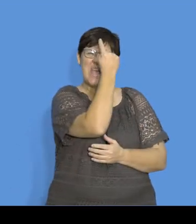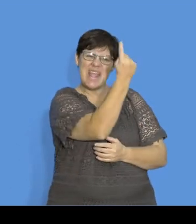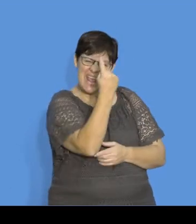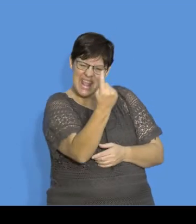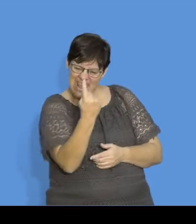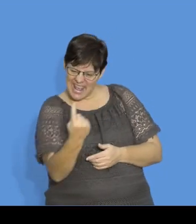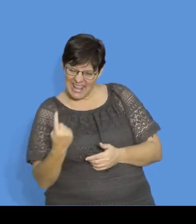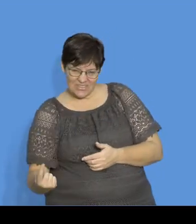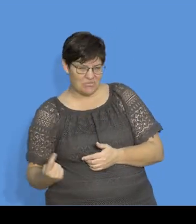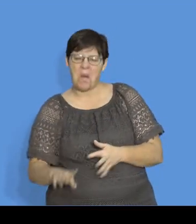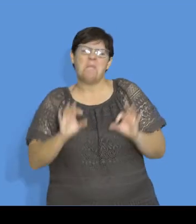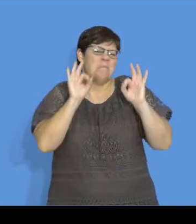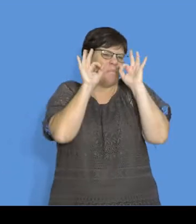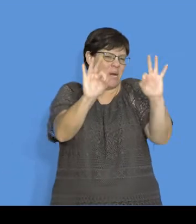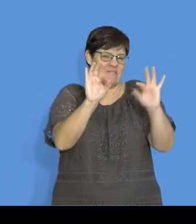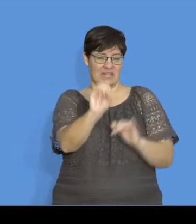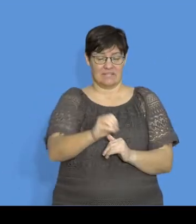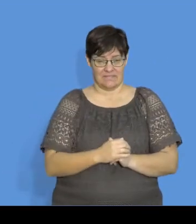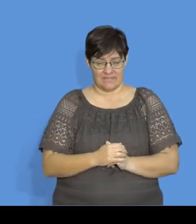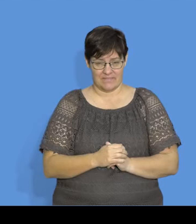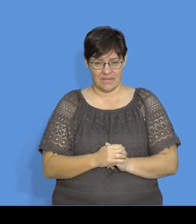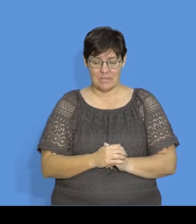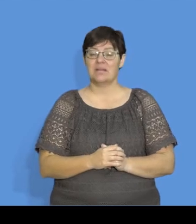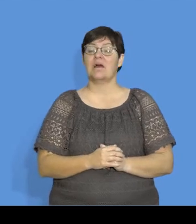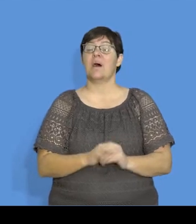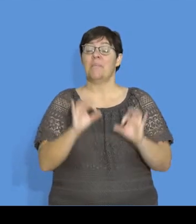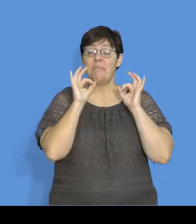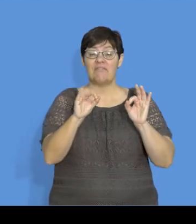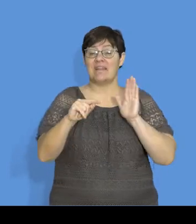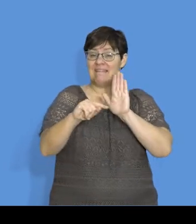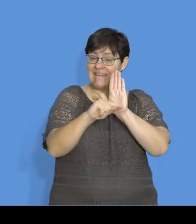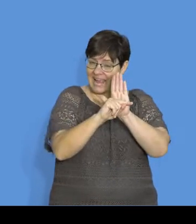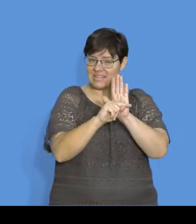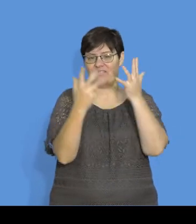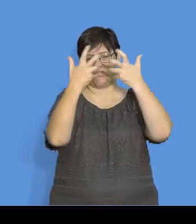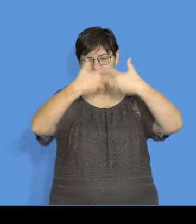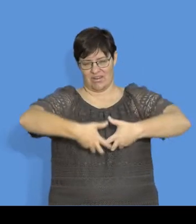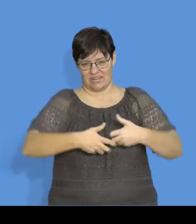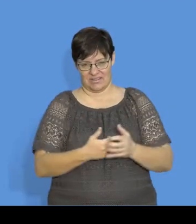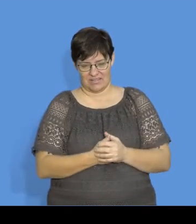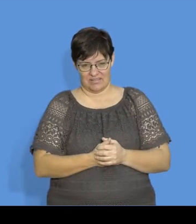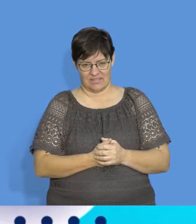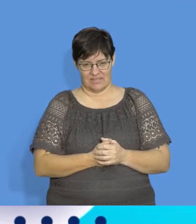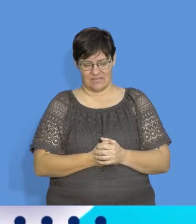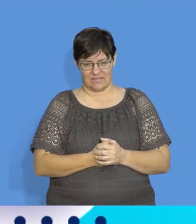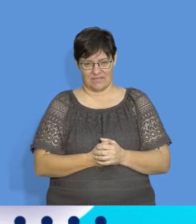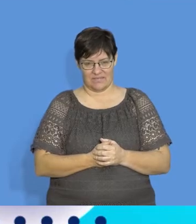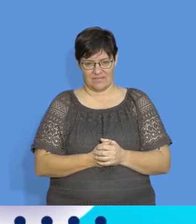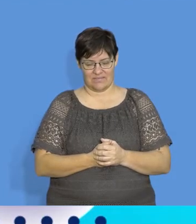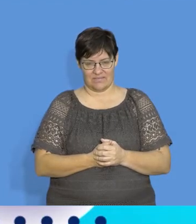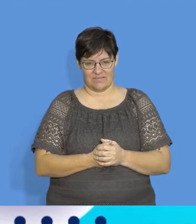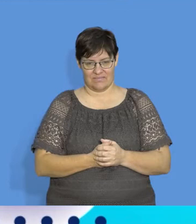line going through all the points on our scatter plot. So that's a perfect